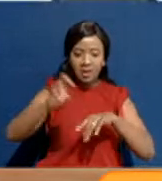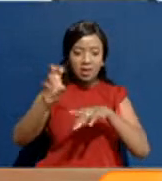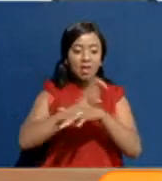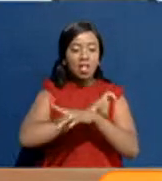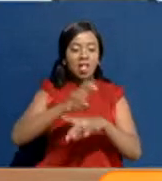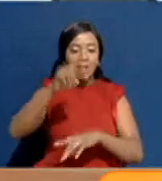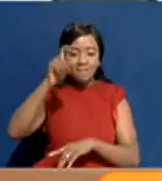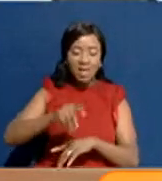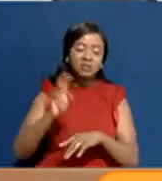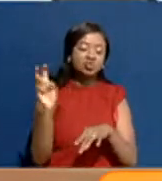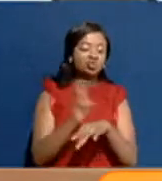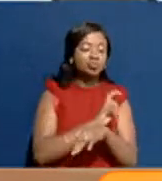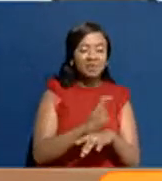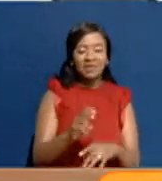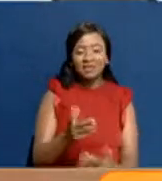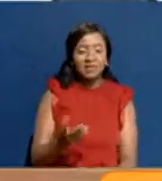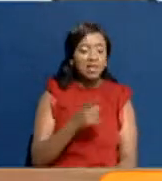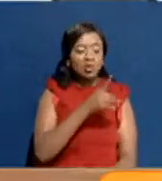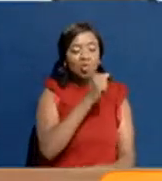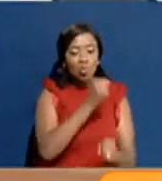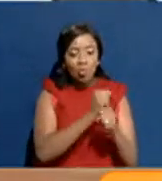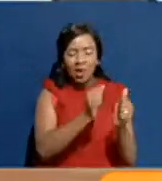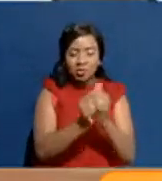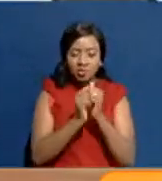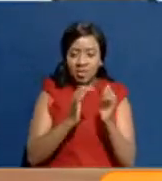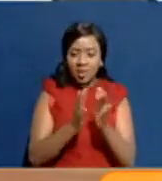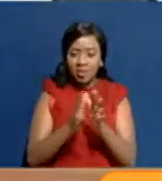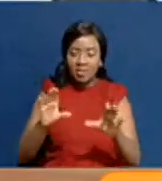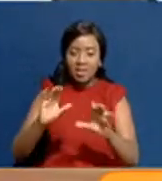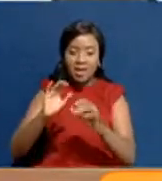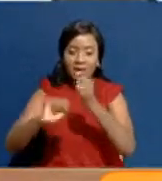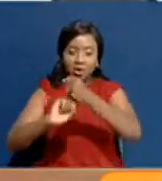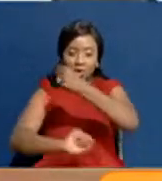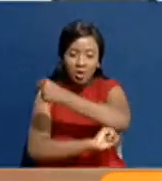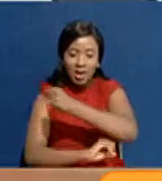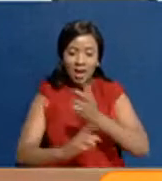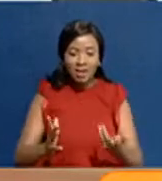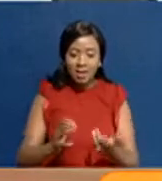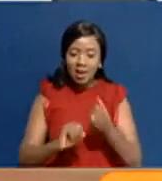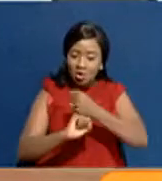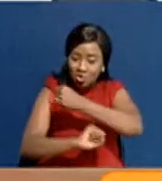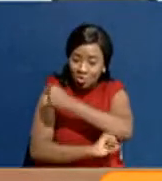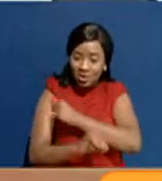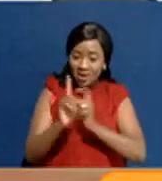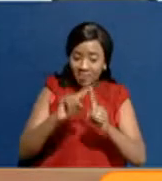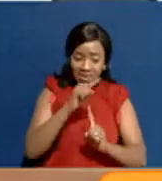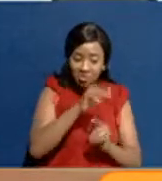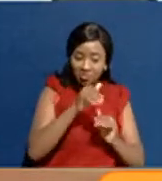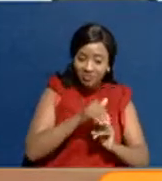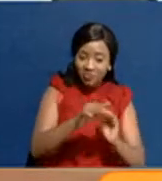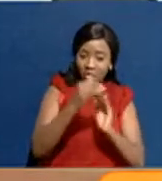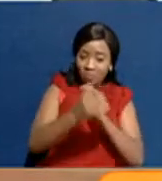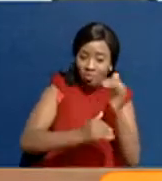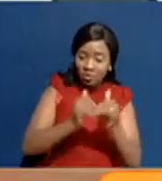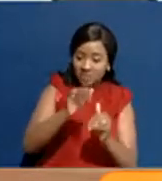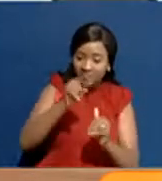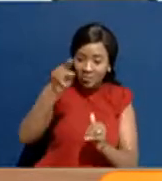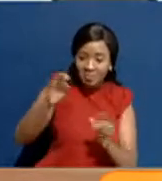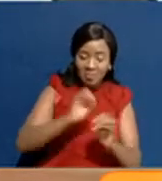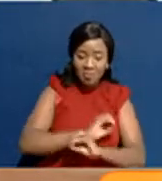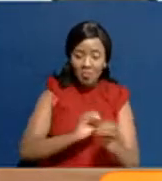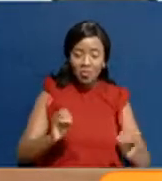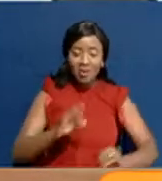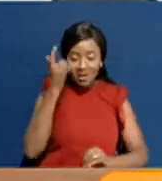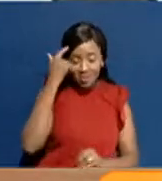country. Surely you are working with a donor, but you can't be trusted to follow the processes. Remember, this is such a good